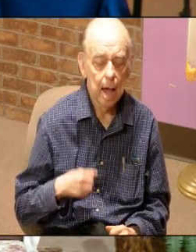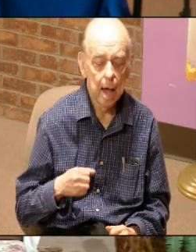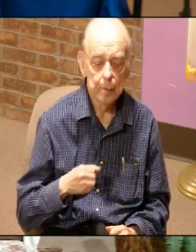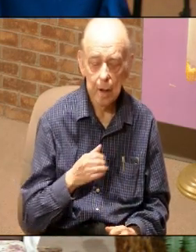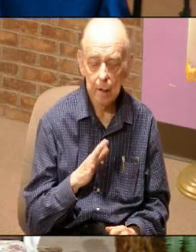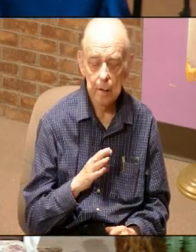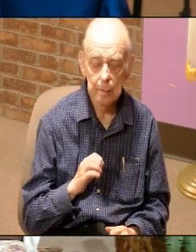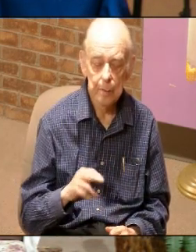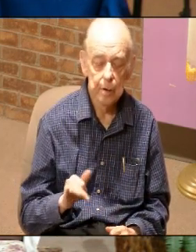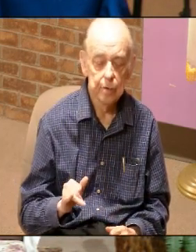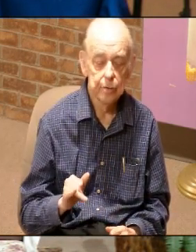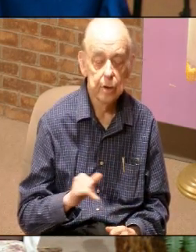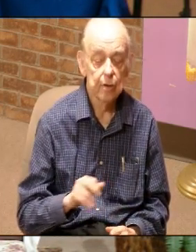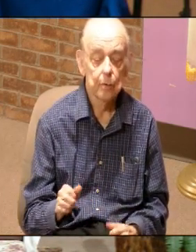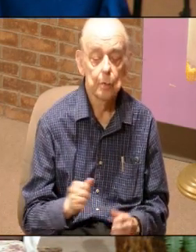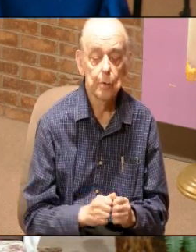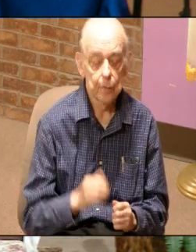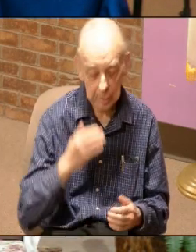traveled with her son Jesus?